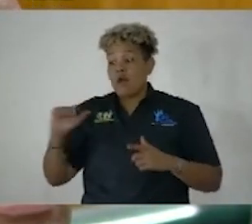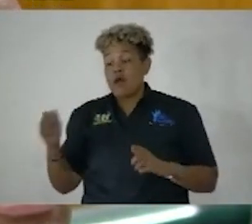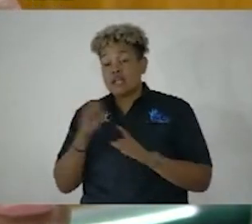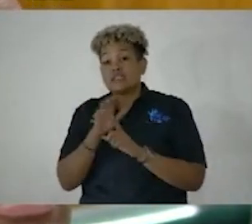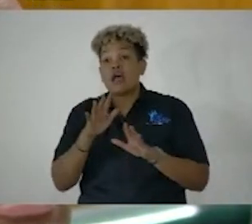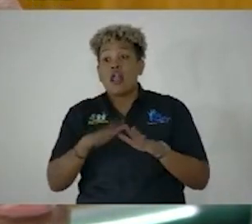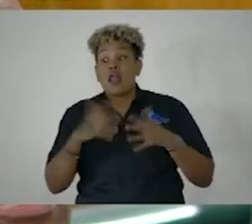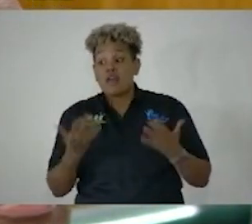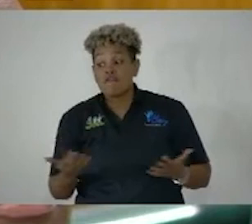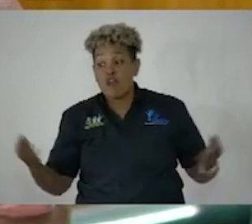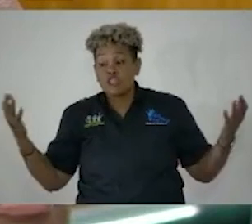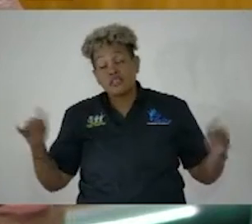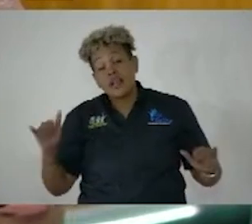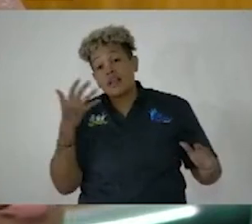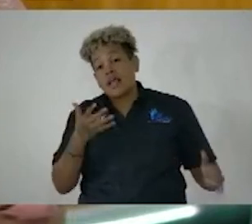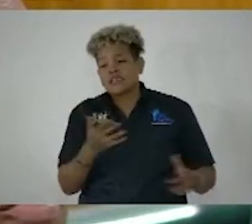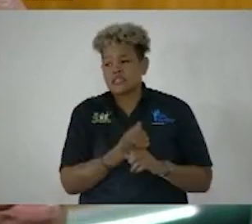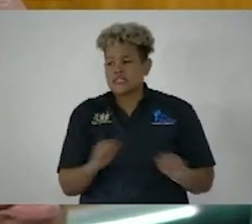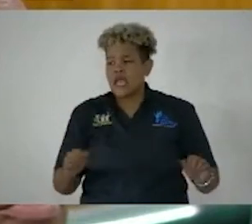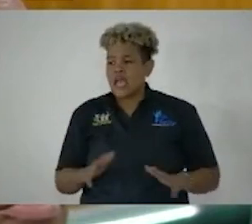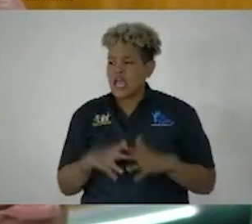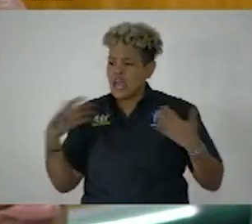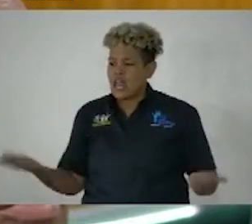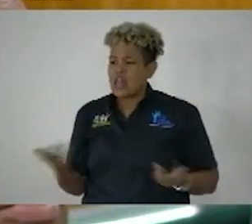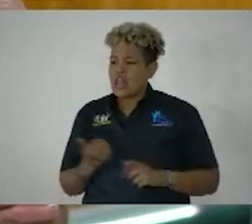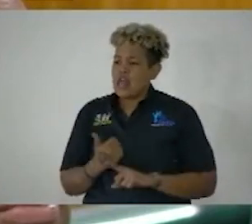lot of the furniture is still there. They are safe. A lot of the